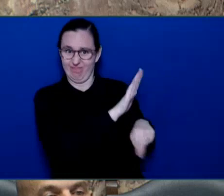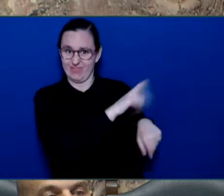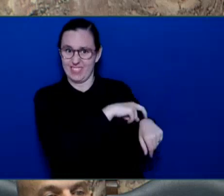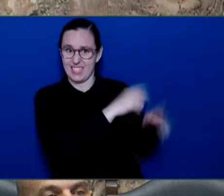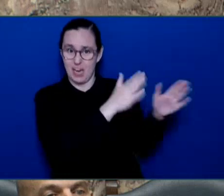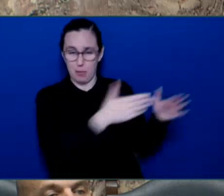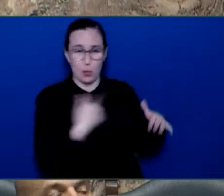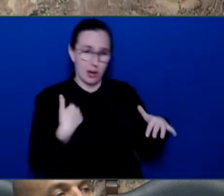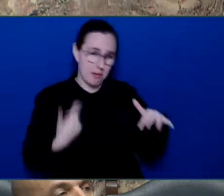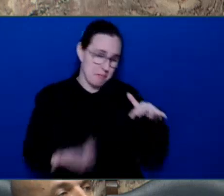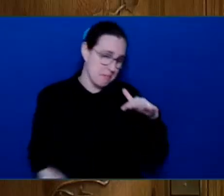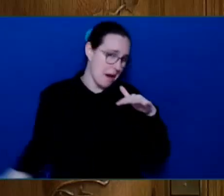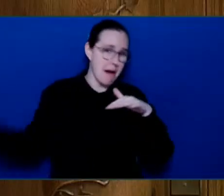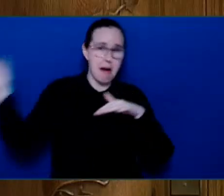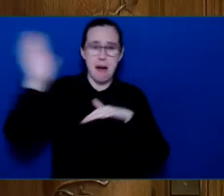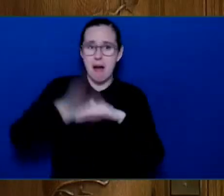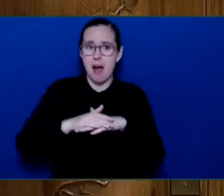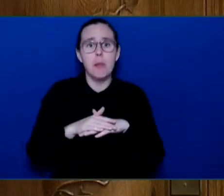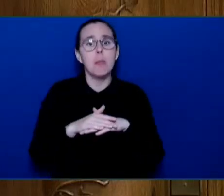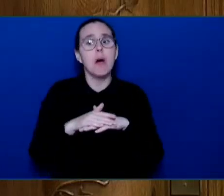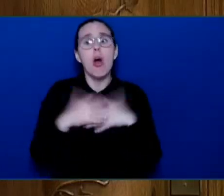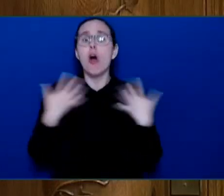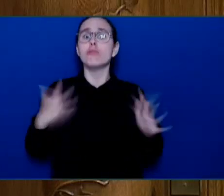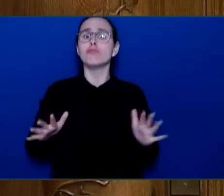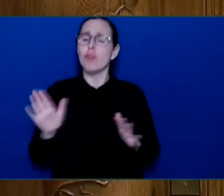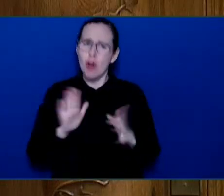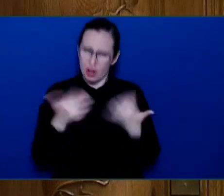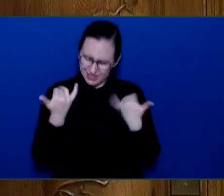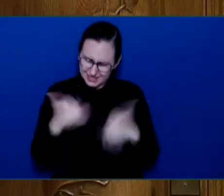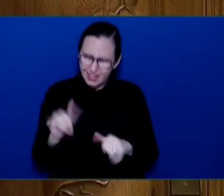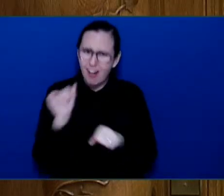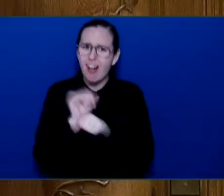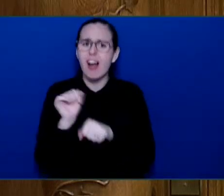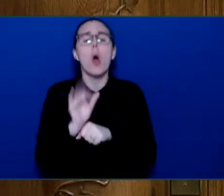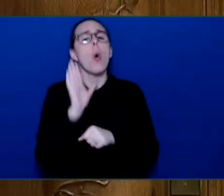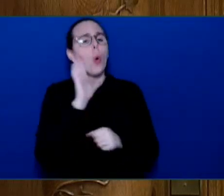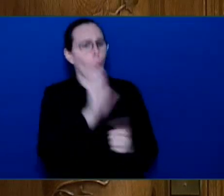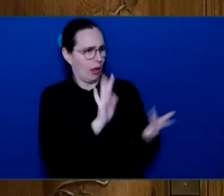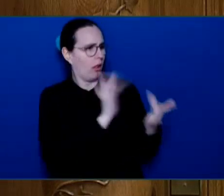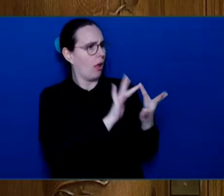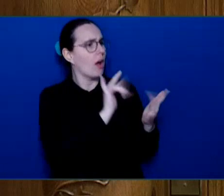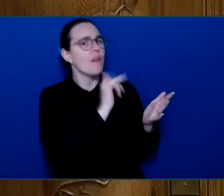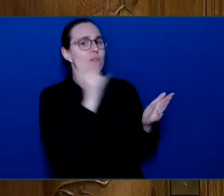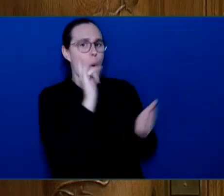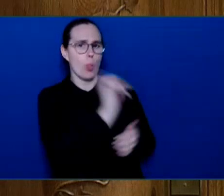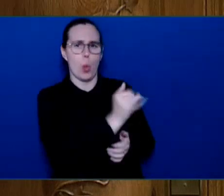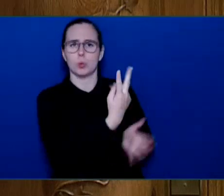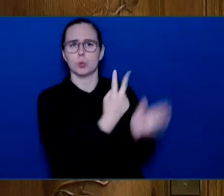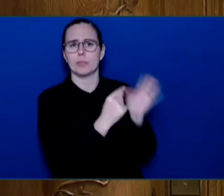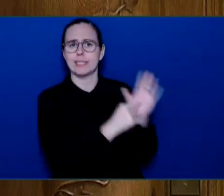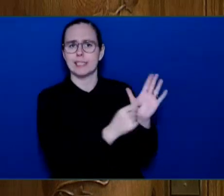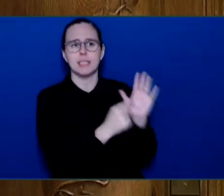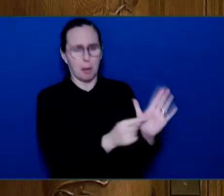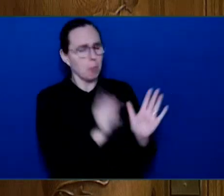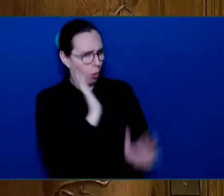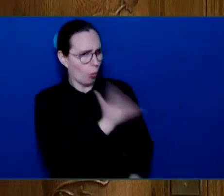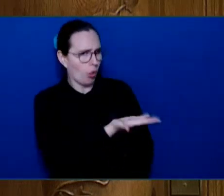member's constituent. BC River South. So,